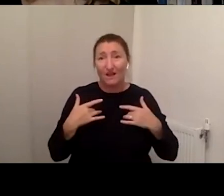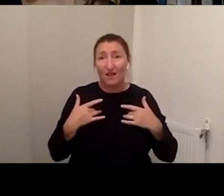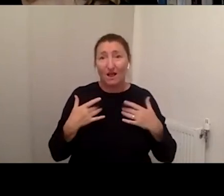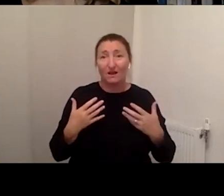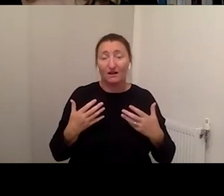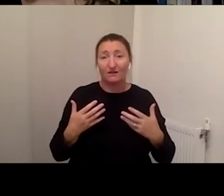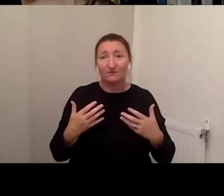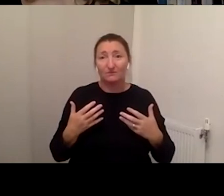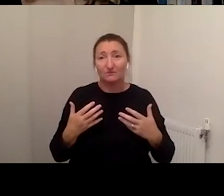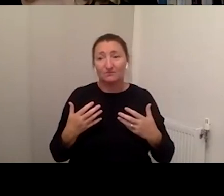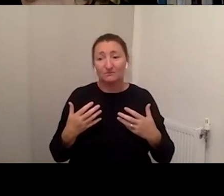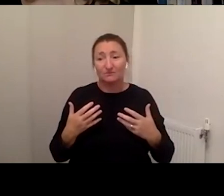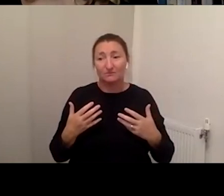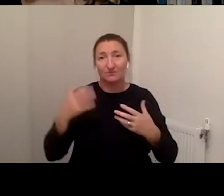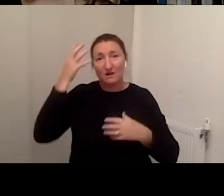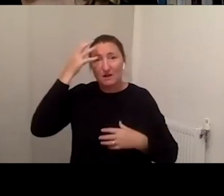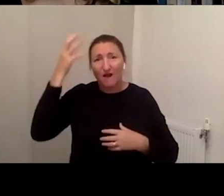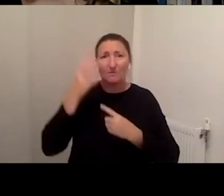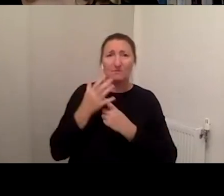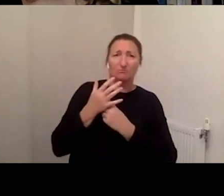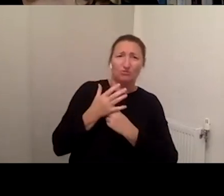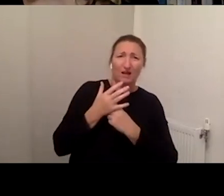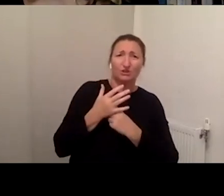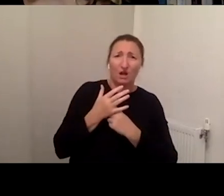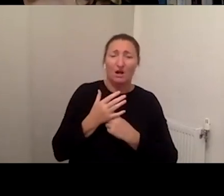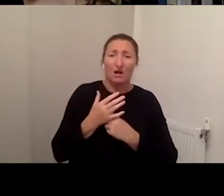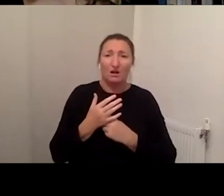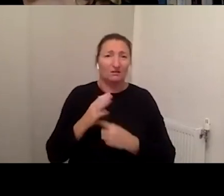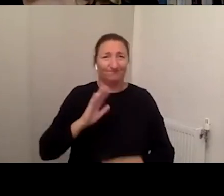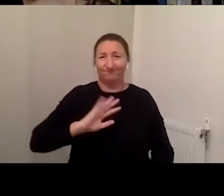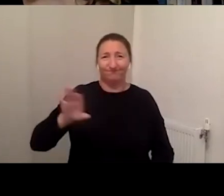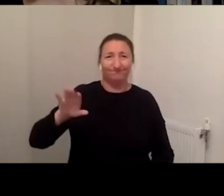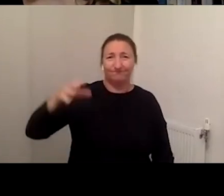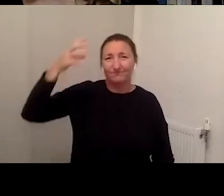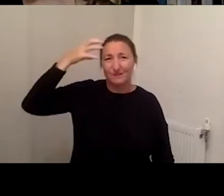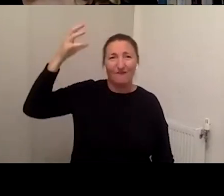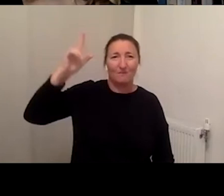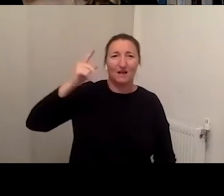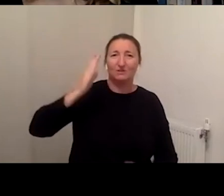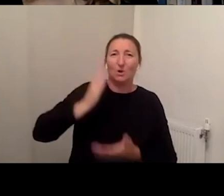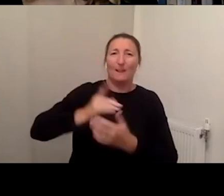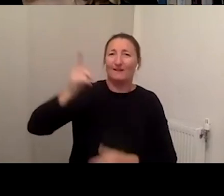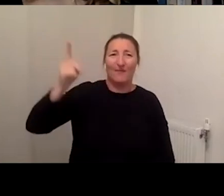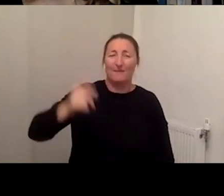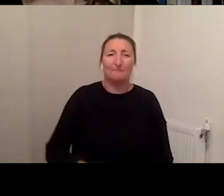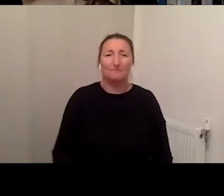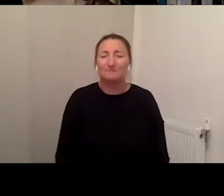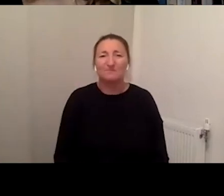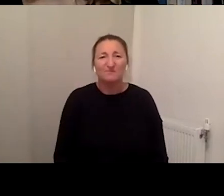up, because the other from top down, I don't really believe it will work.